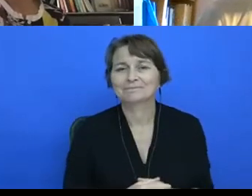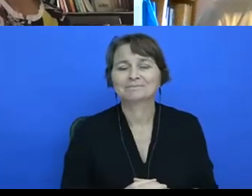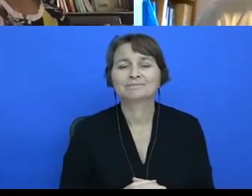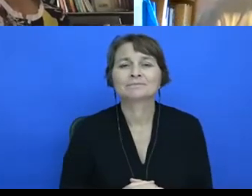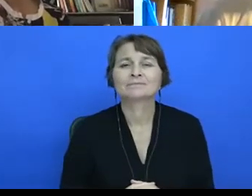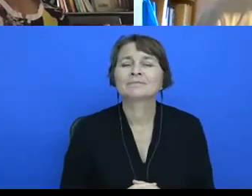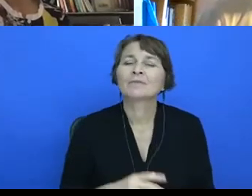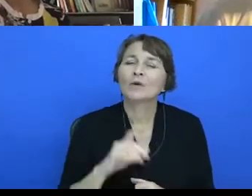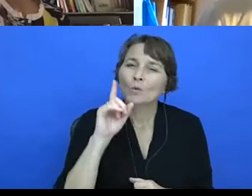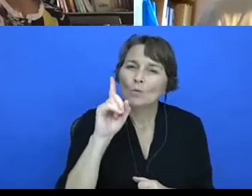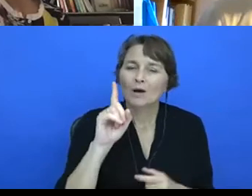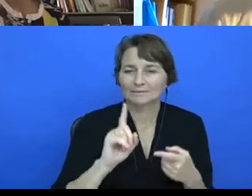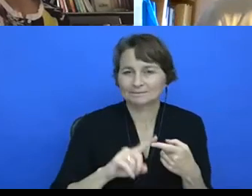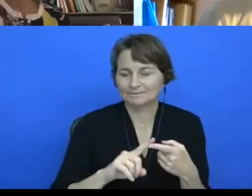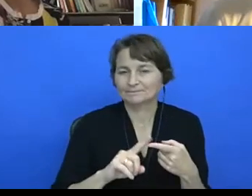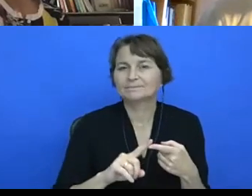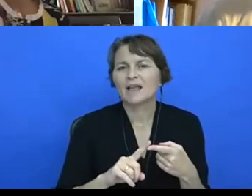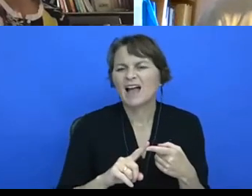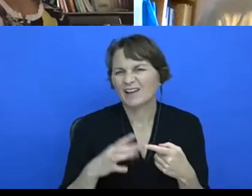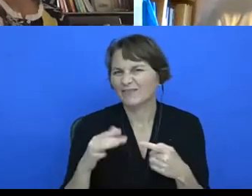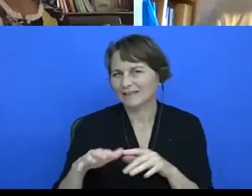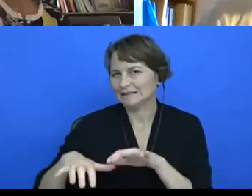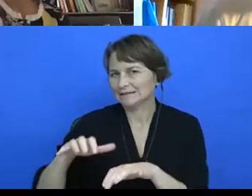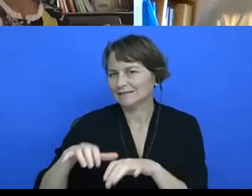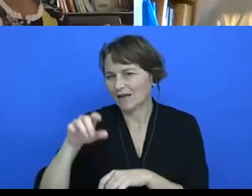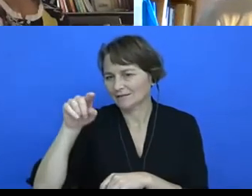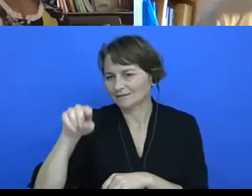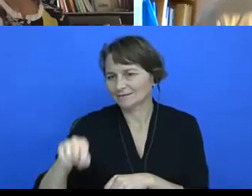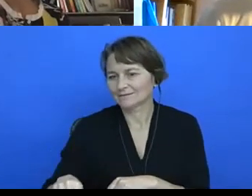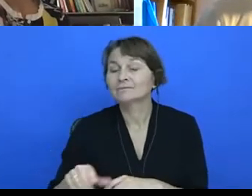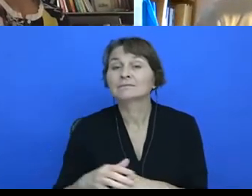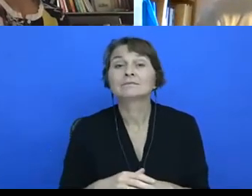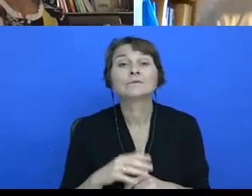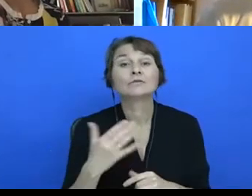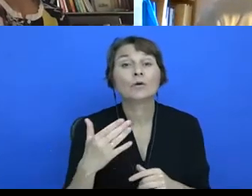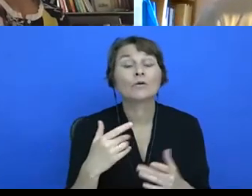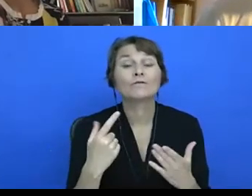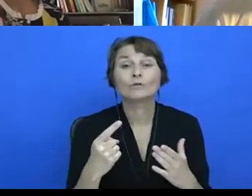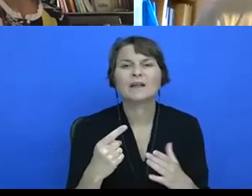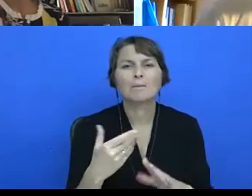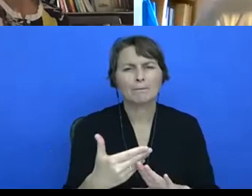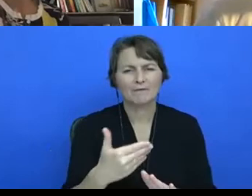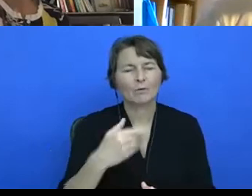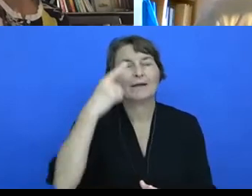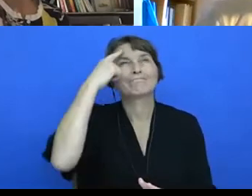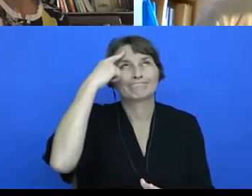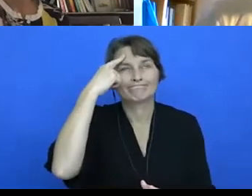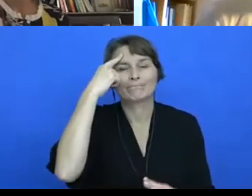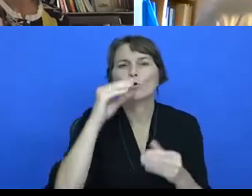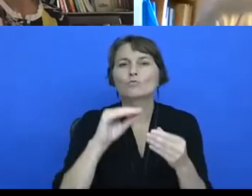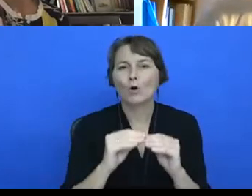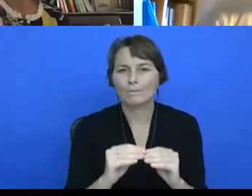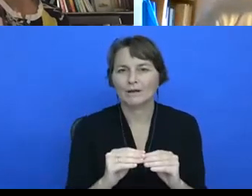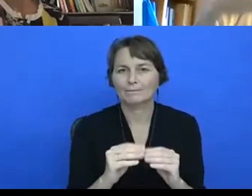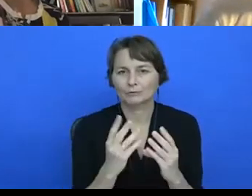which I've mentioned in chat, is that you can preempt problems. We had help sessions, just like